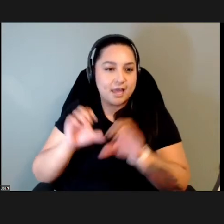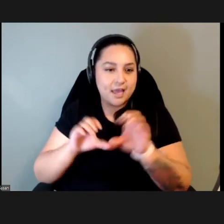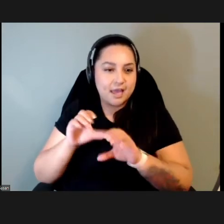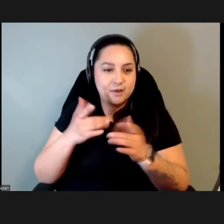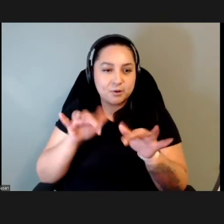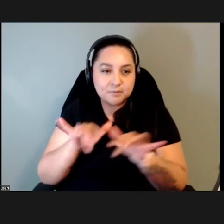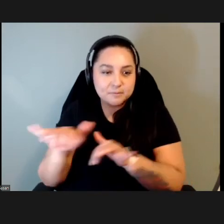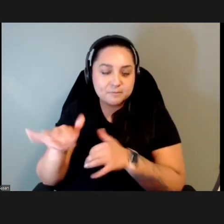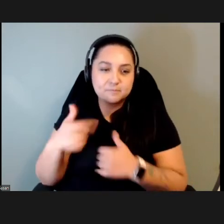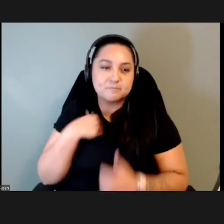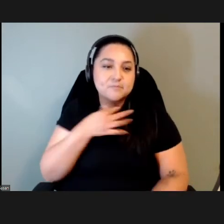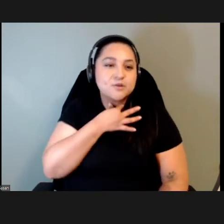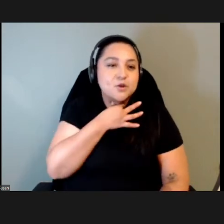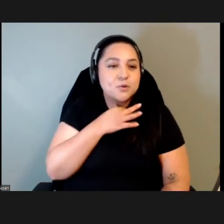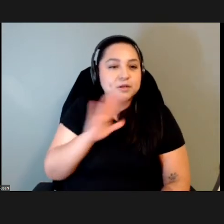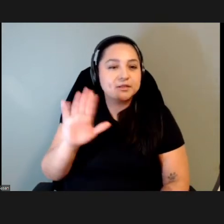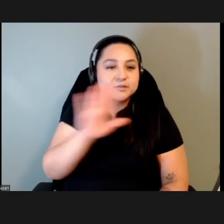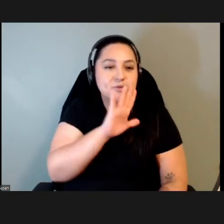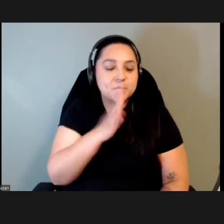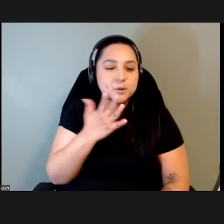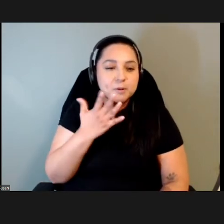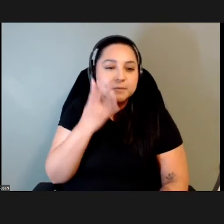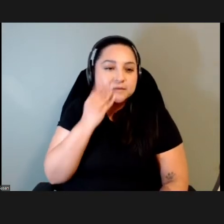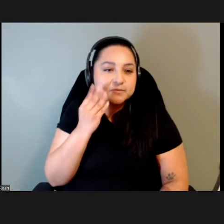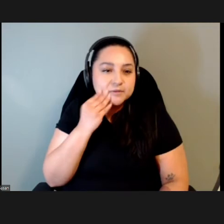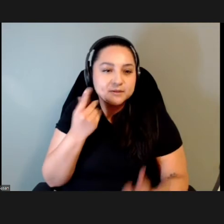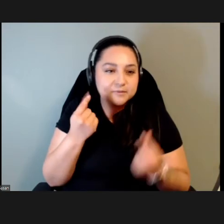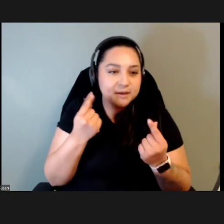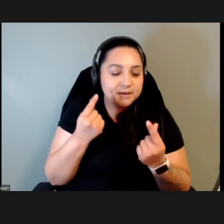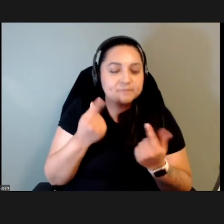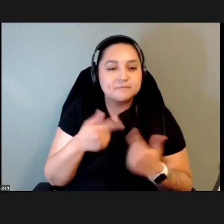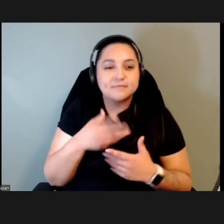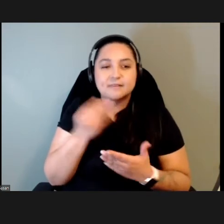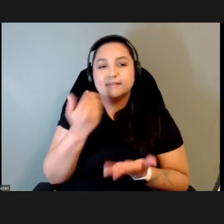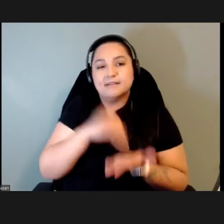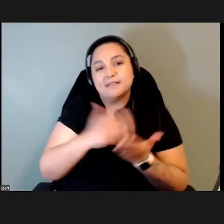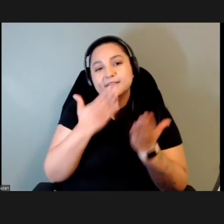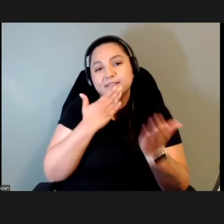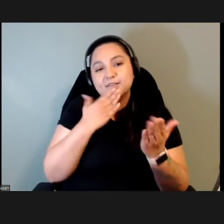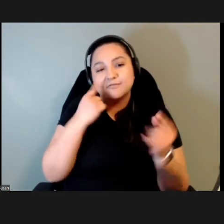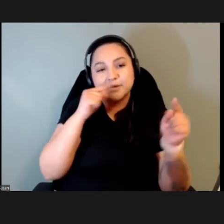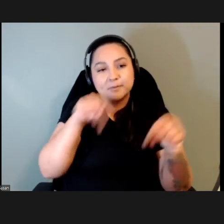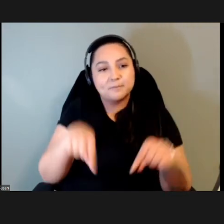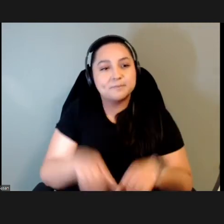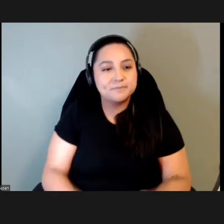to hear what you experienced. And again, thank you for being here.